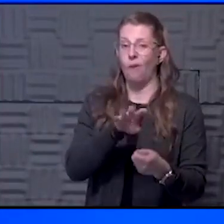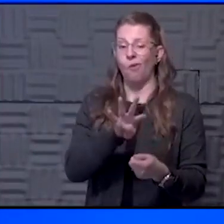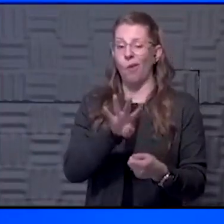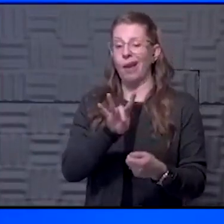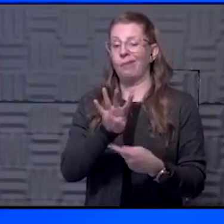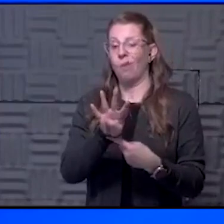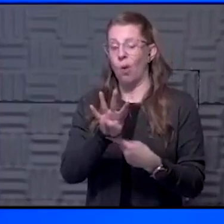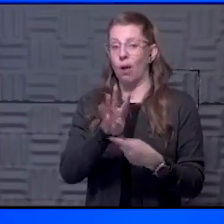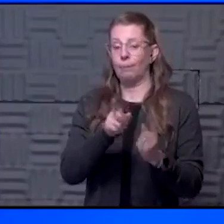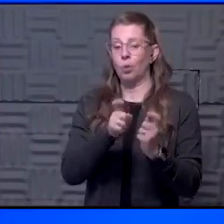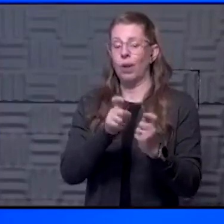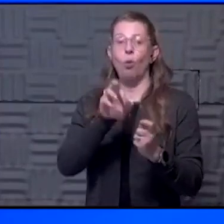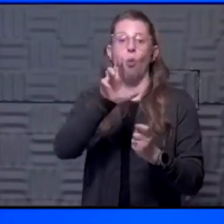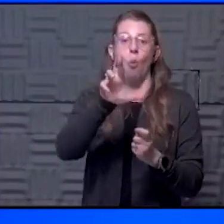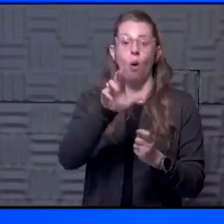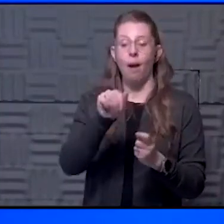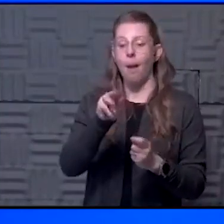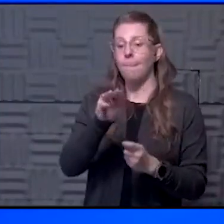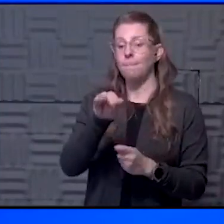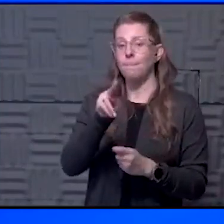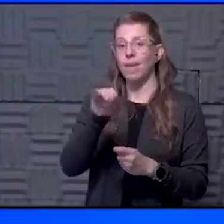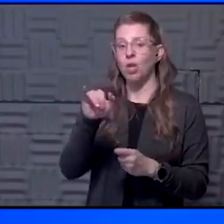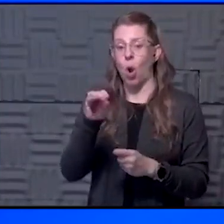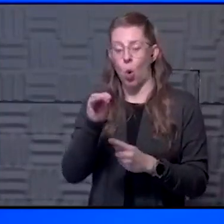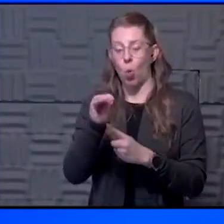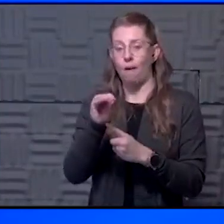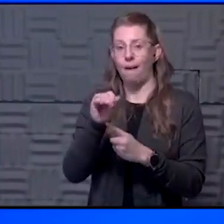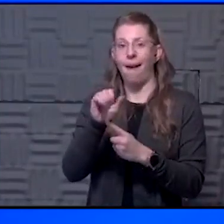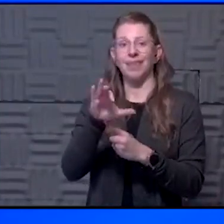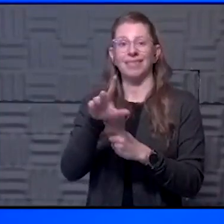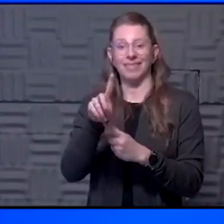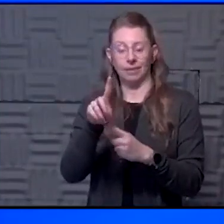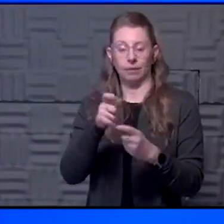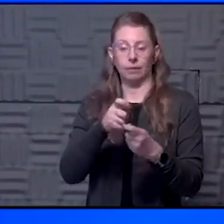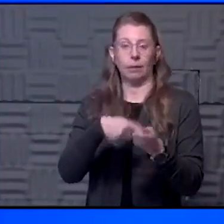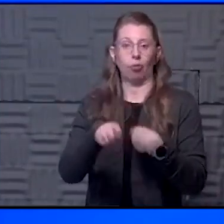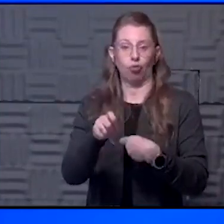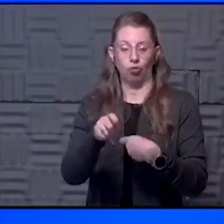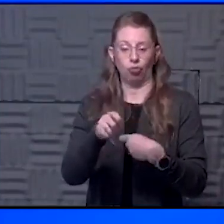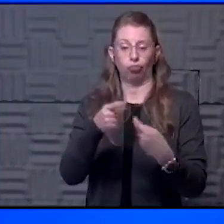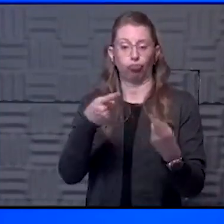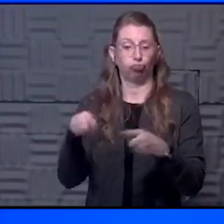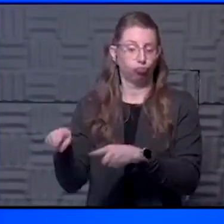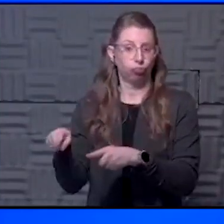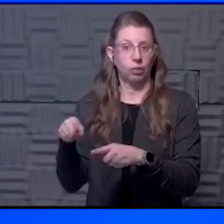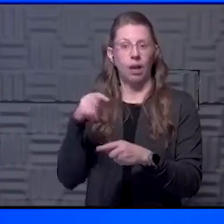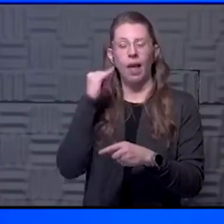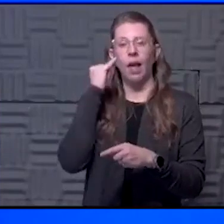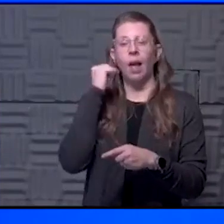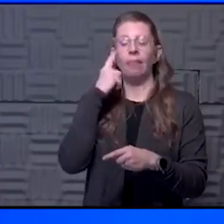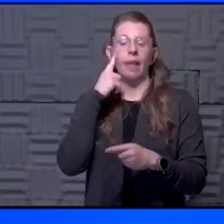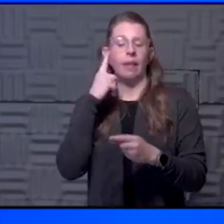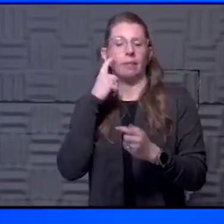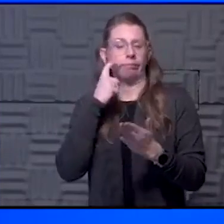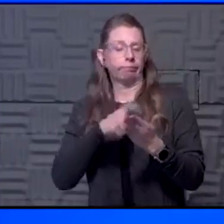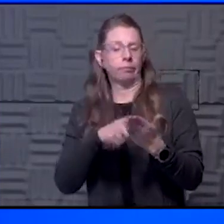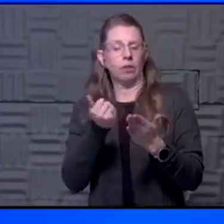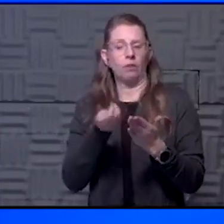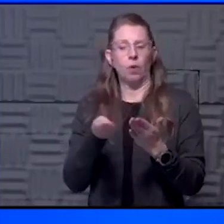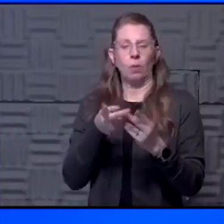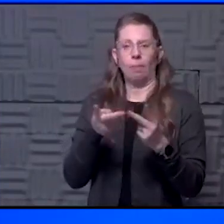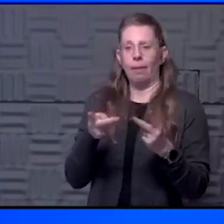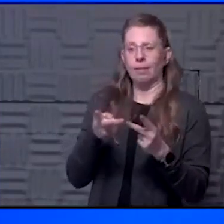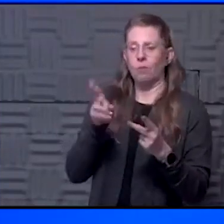484 mutation or amino acid substitution has occurred, and I think they saw it in a couple of different places in the